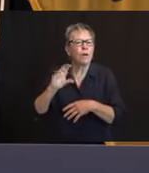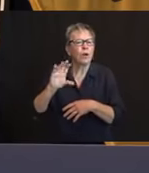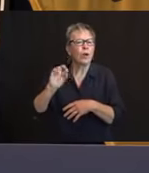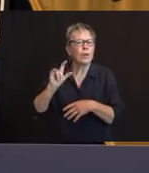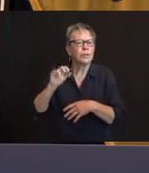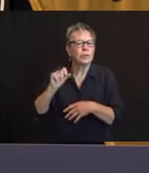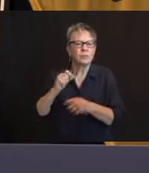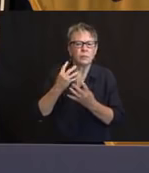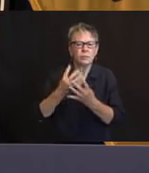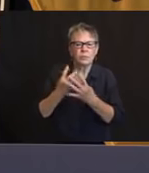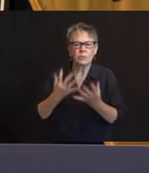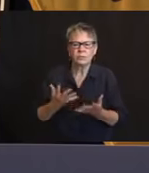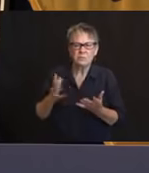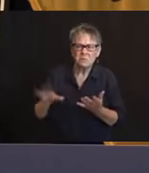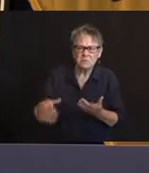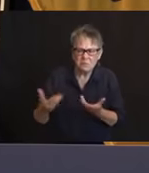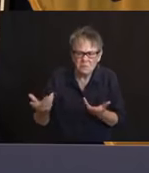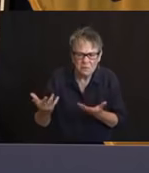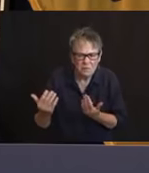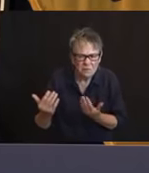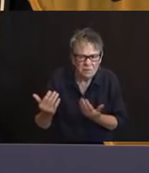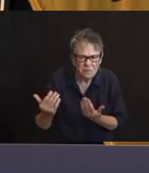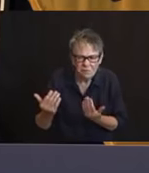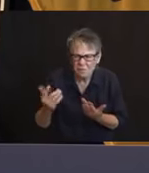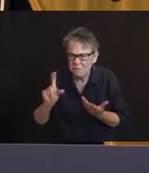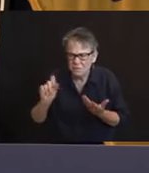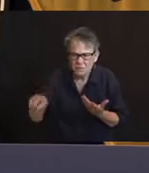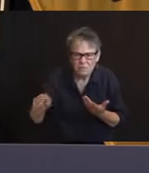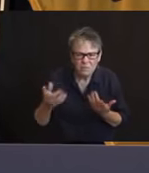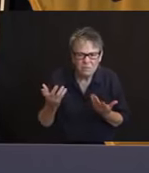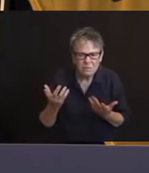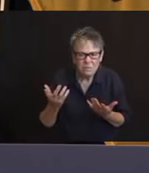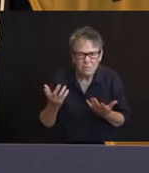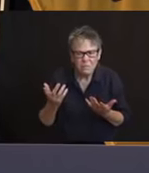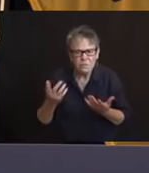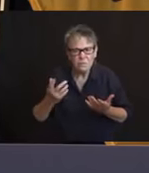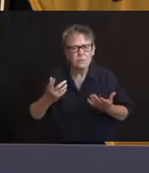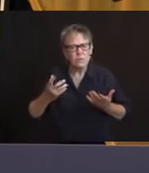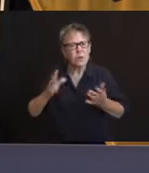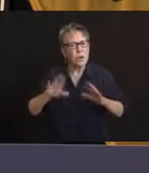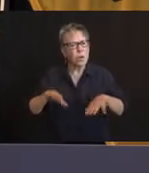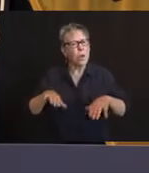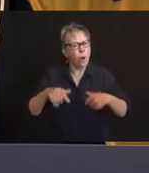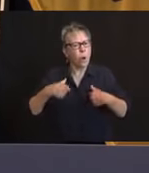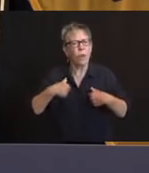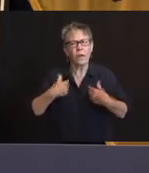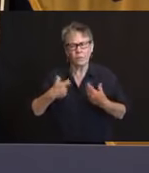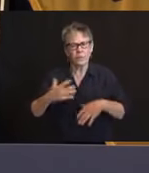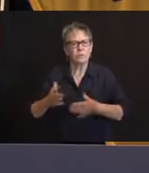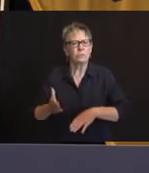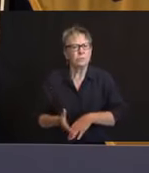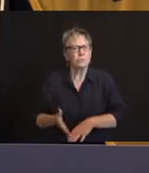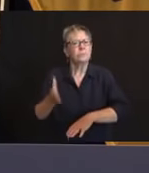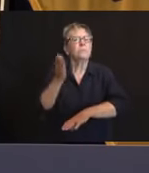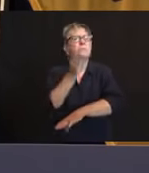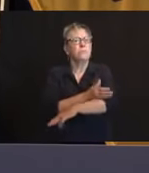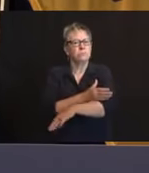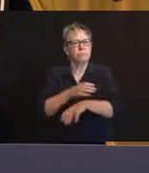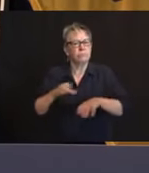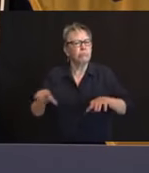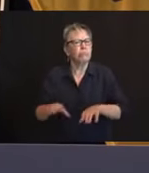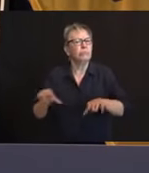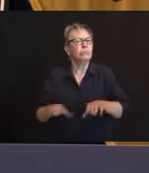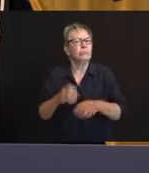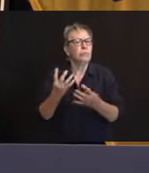Pat, these are huge steps forward. And so I would say, with all due respect to the progress that you've seen in